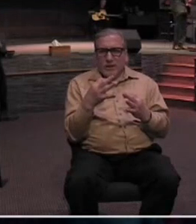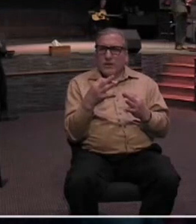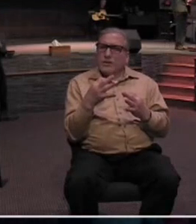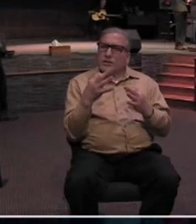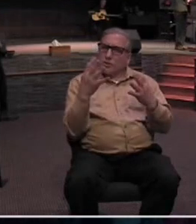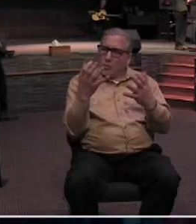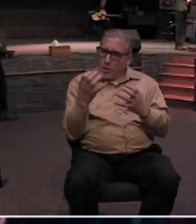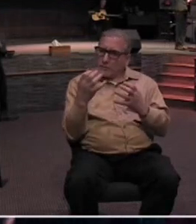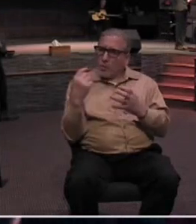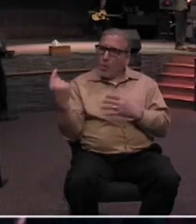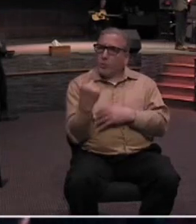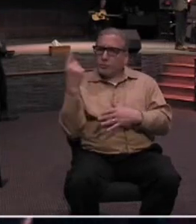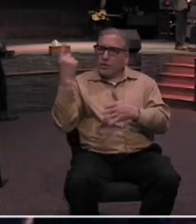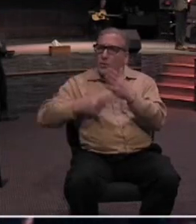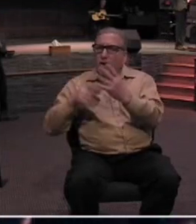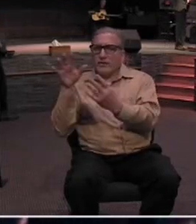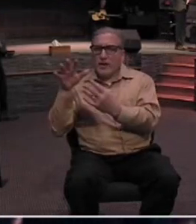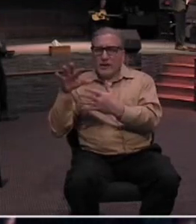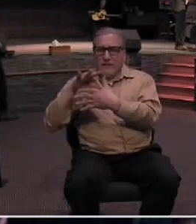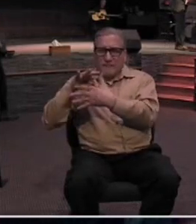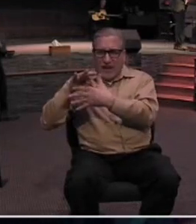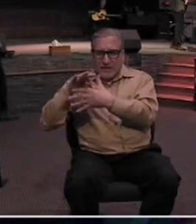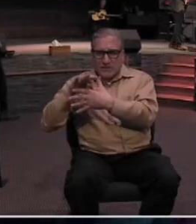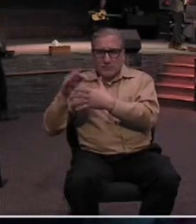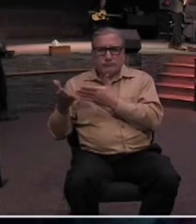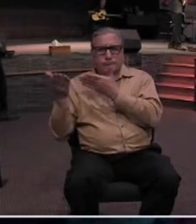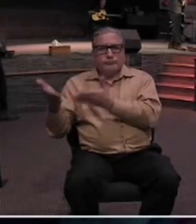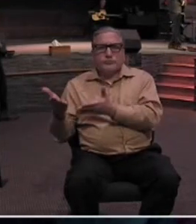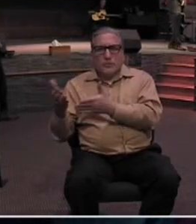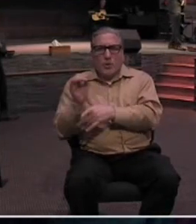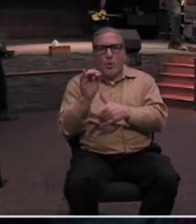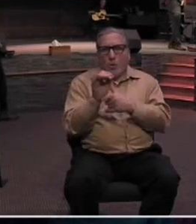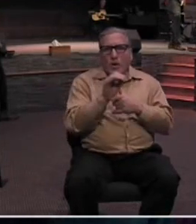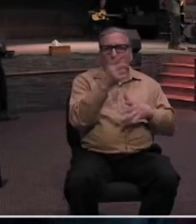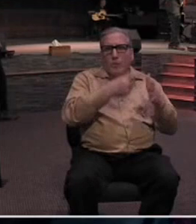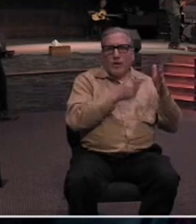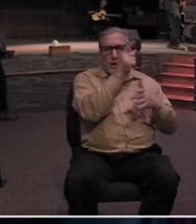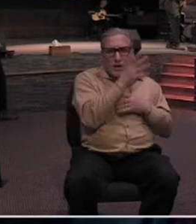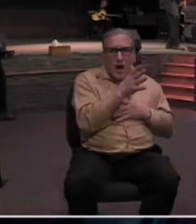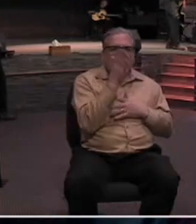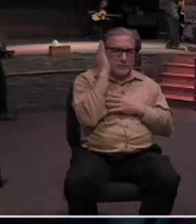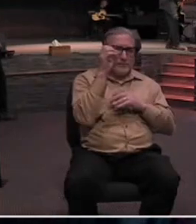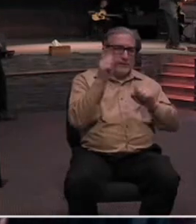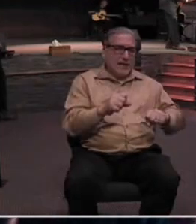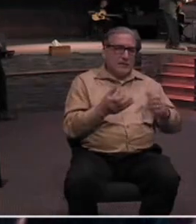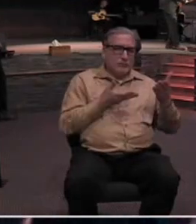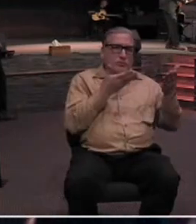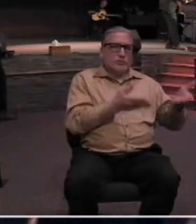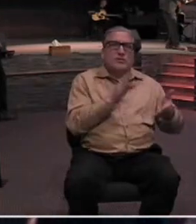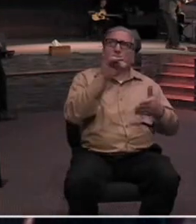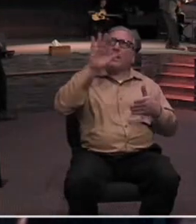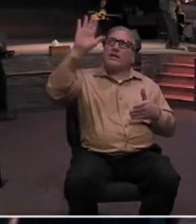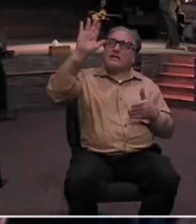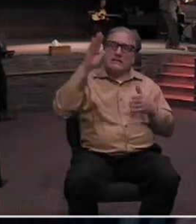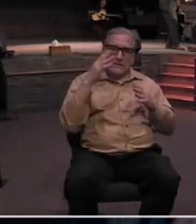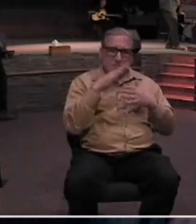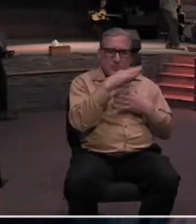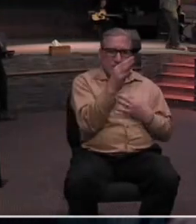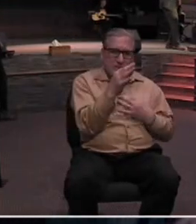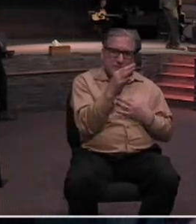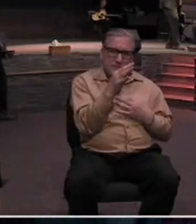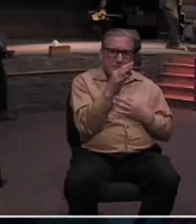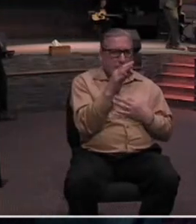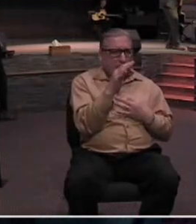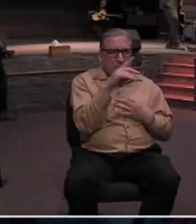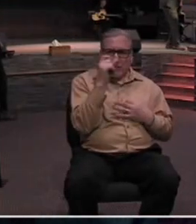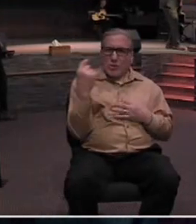can produce? Or do you want what only God can produce by His Spirit? Because